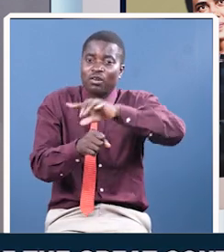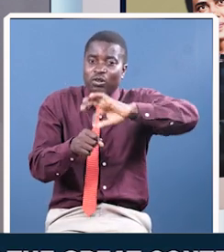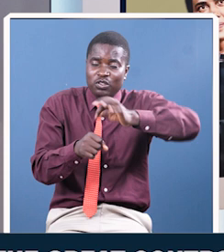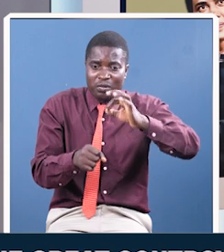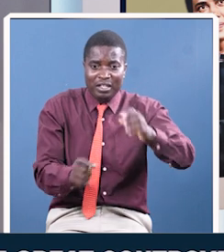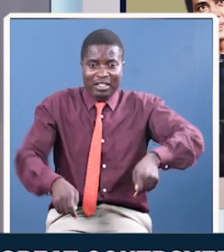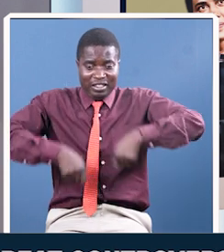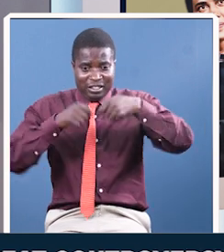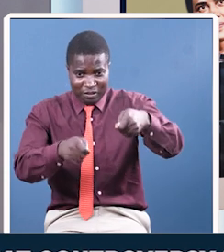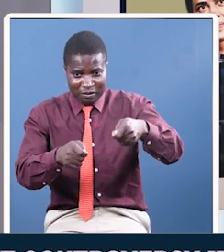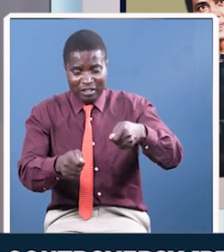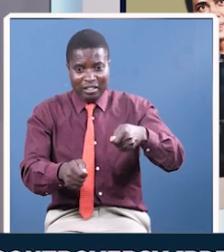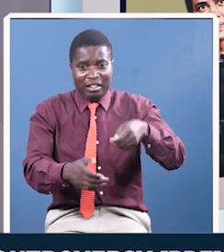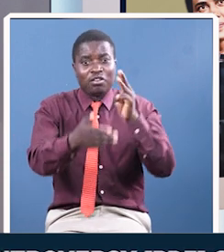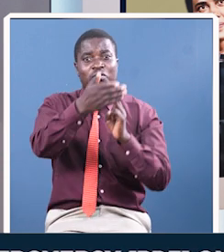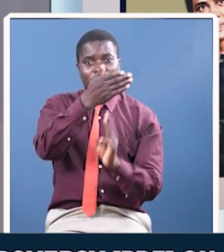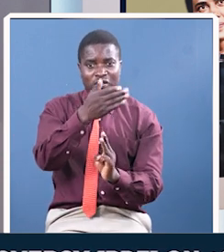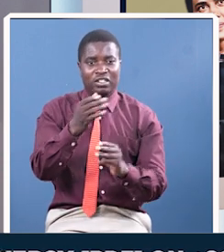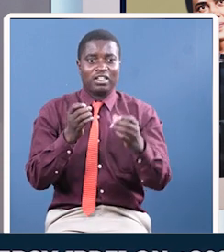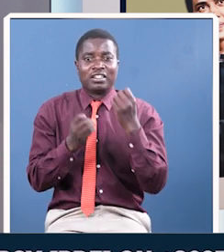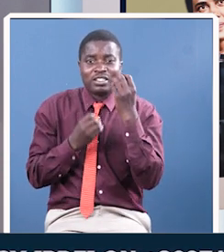chiprofita chinopupura Jesu